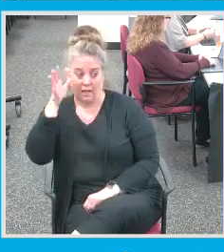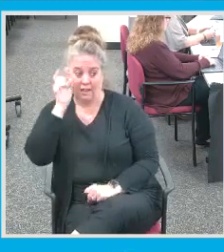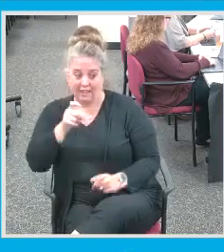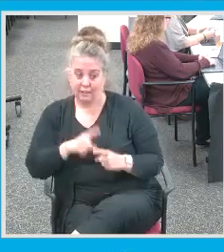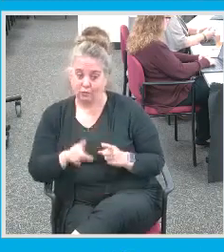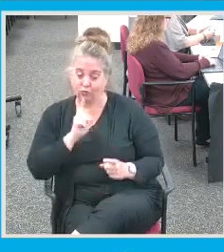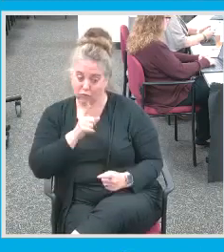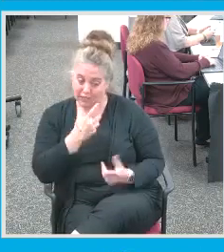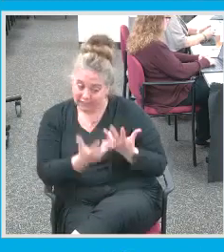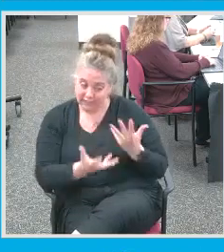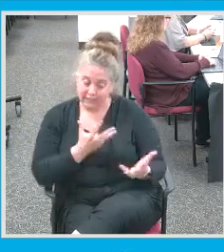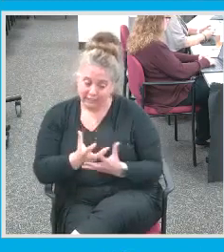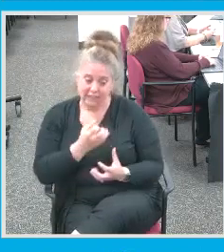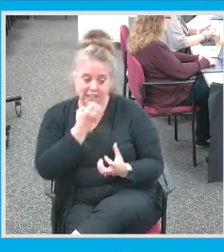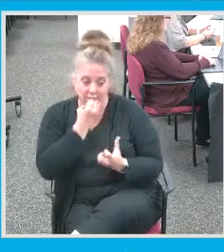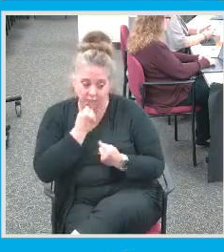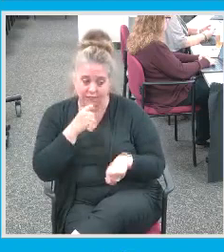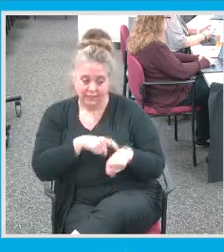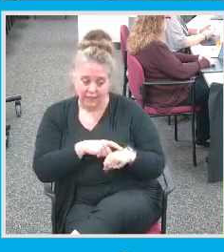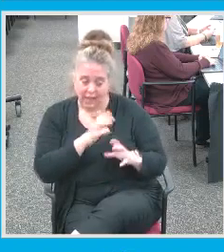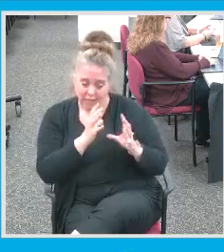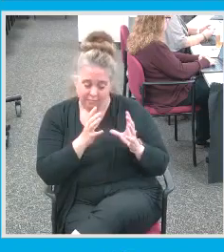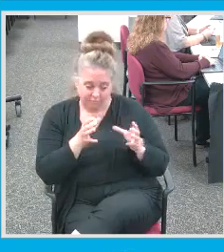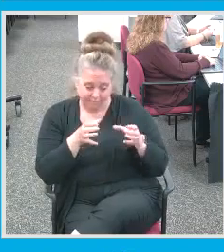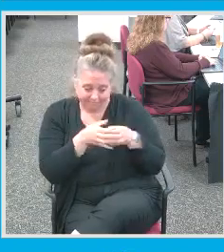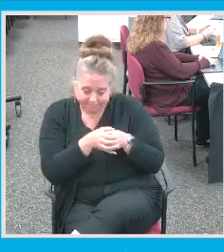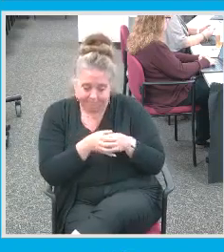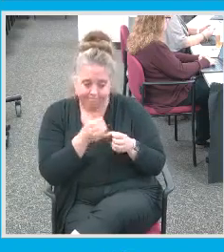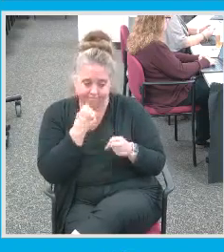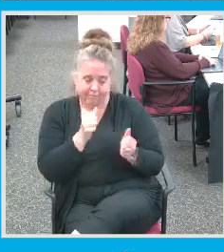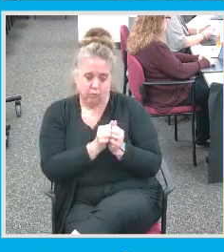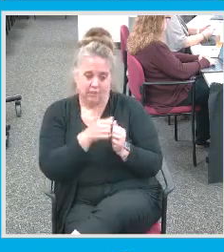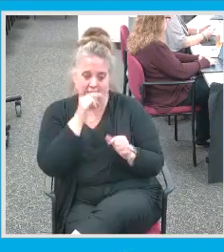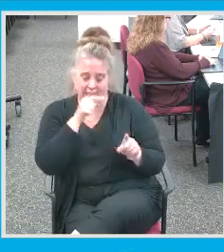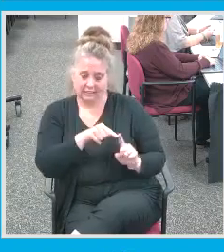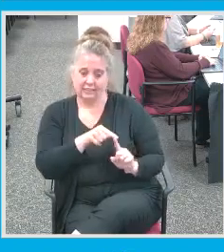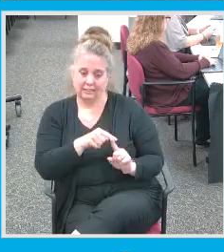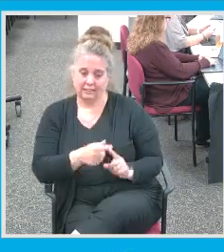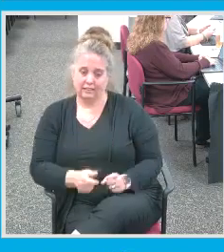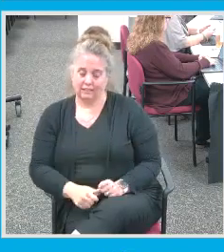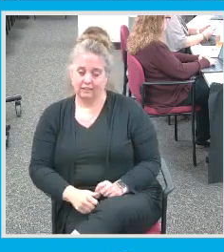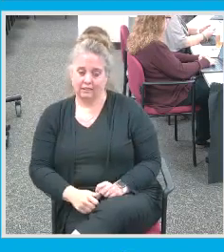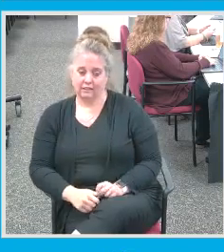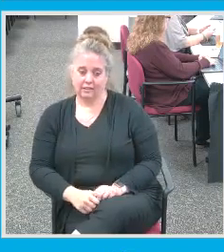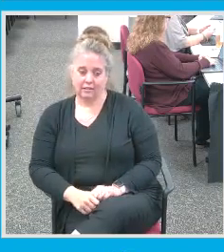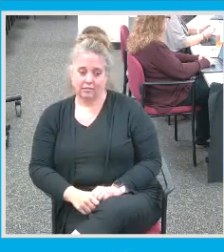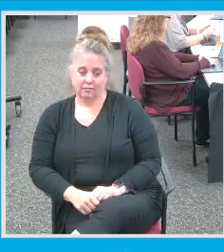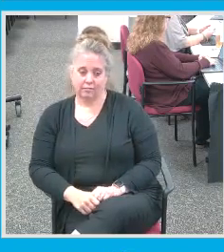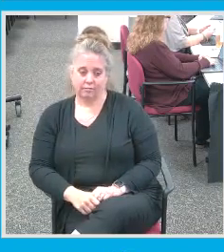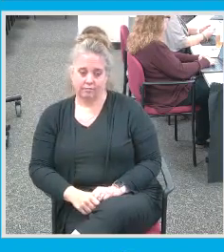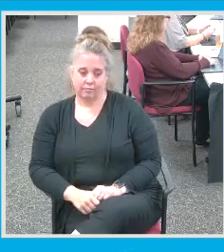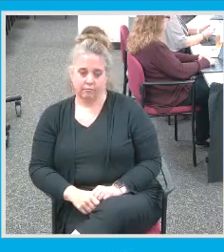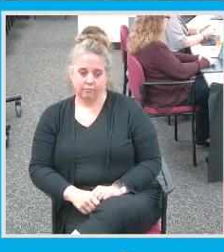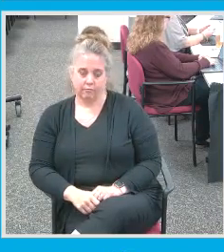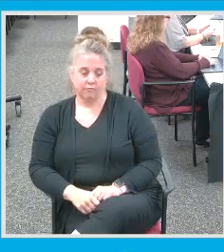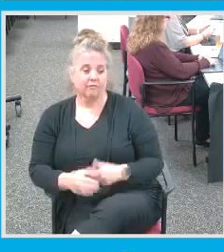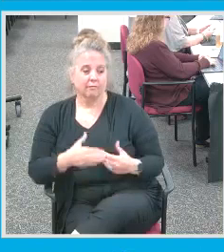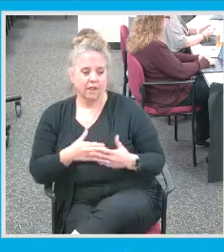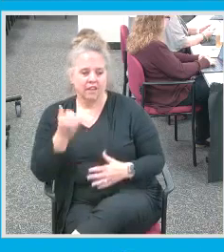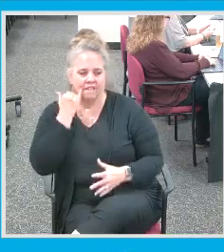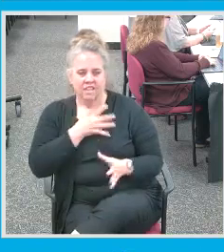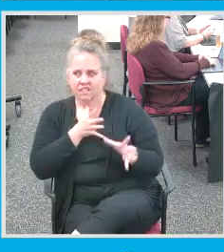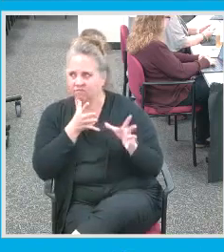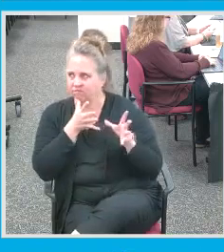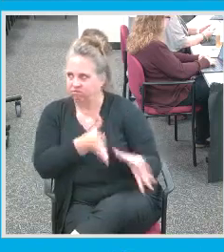time. And you spend time with your parents. Even if you don't like them, as much as possible, spend time with your parents. You